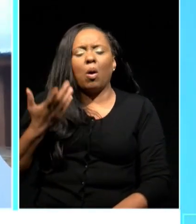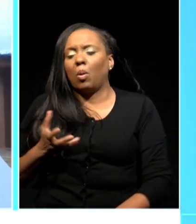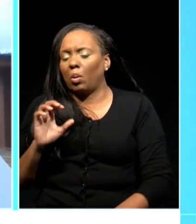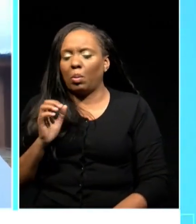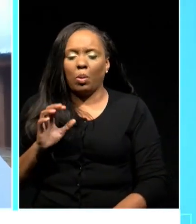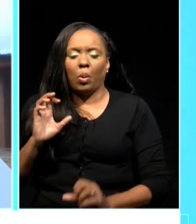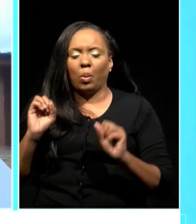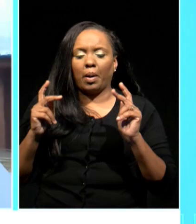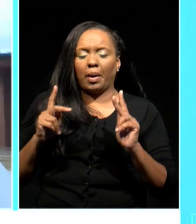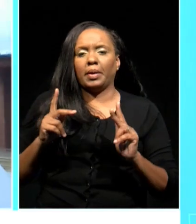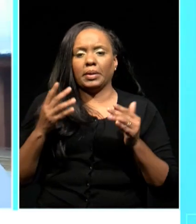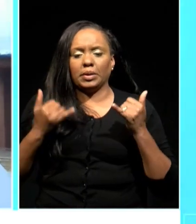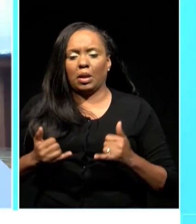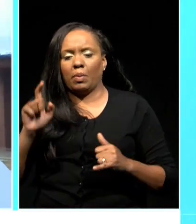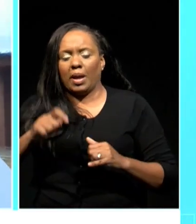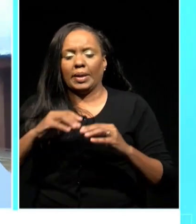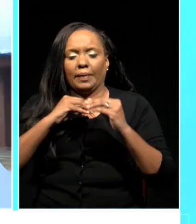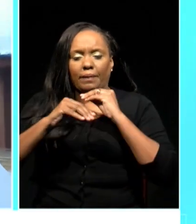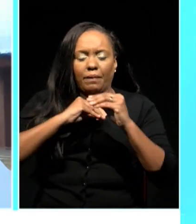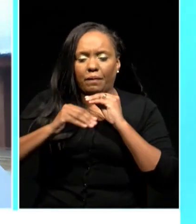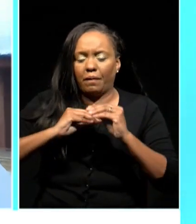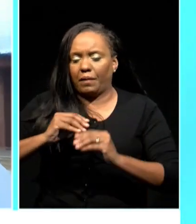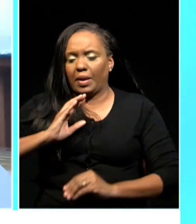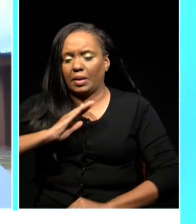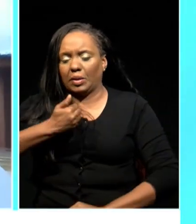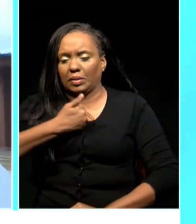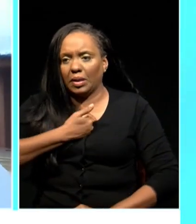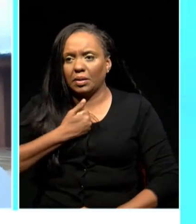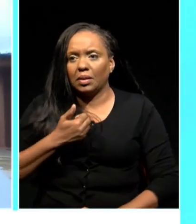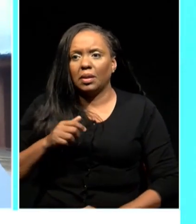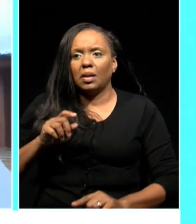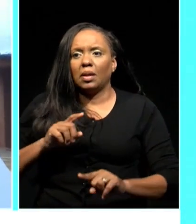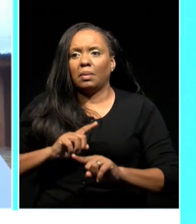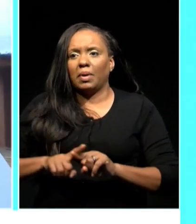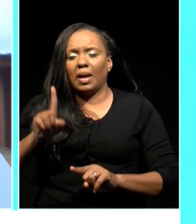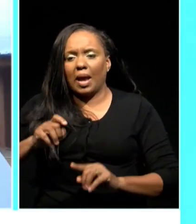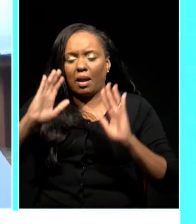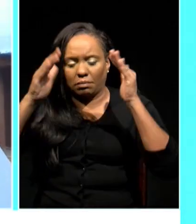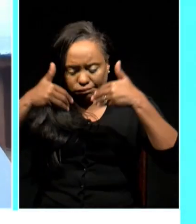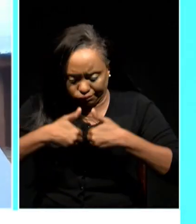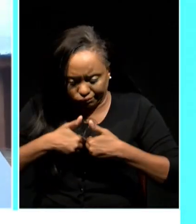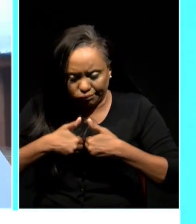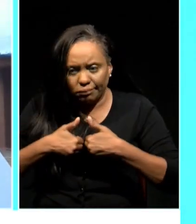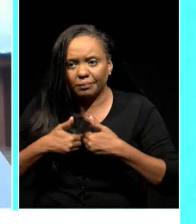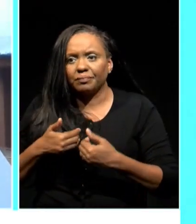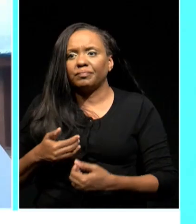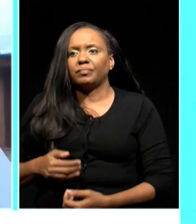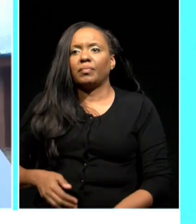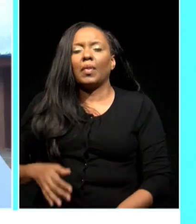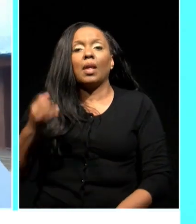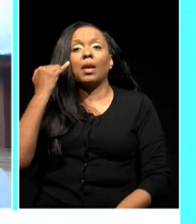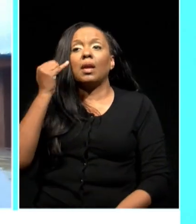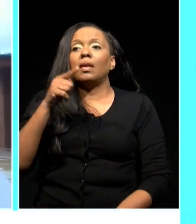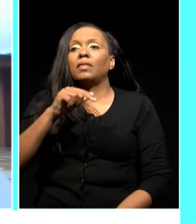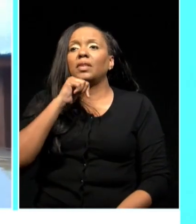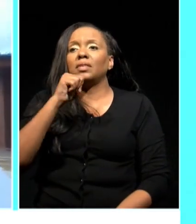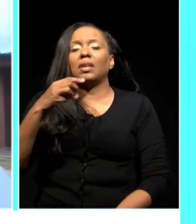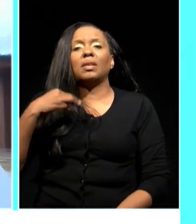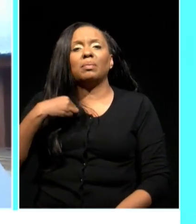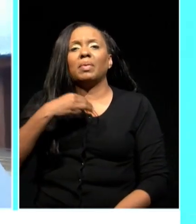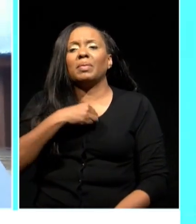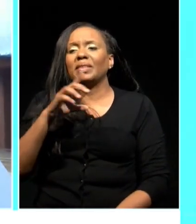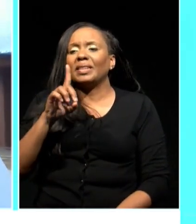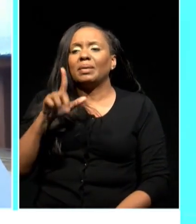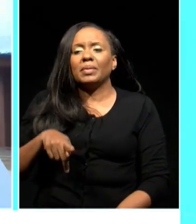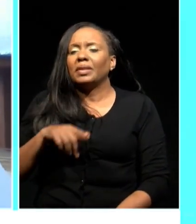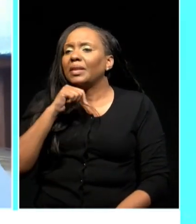out again. And they started to look in on themselves, almost like a church. If you are not a member of the Democratic Labour Party, they don't listen to you.